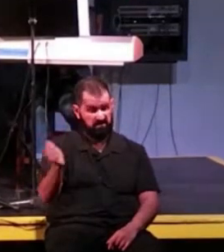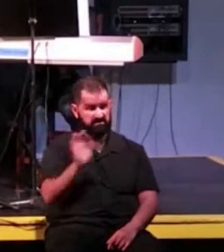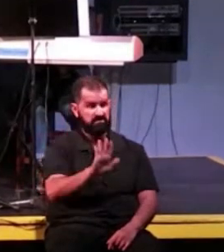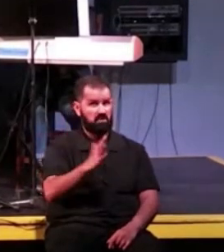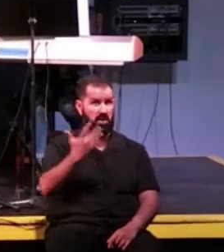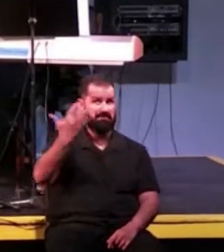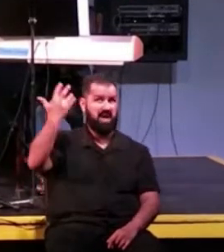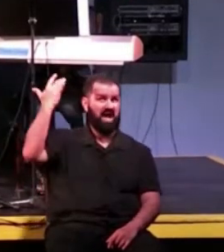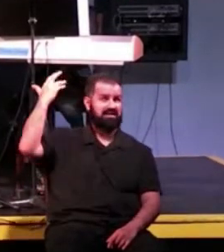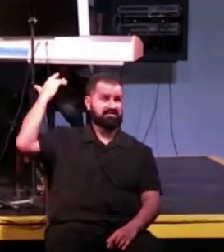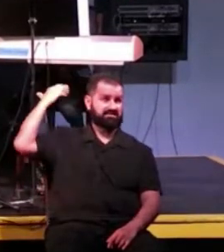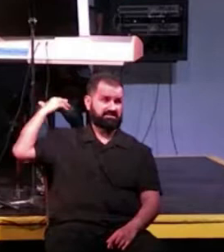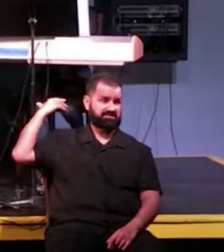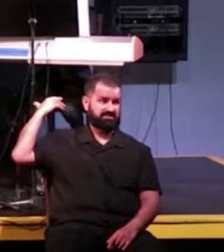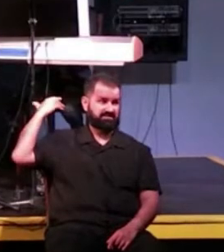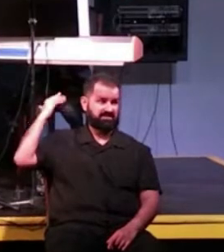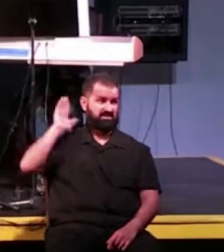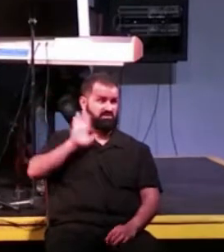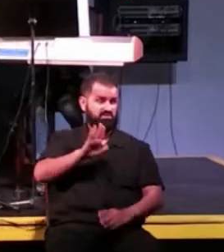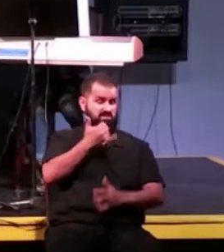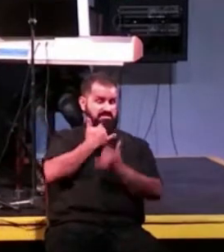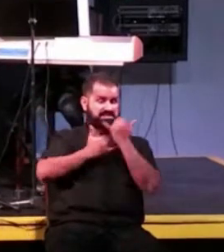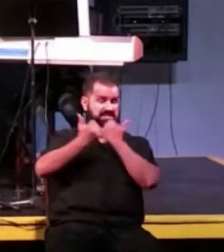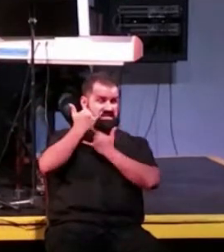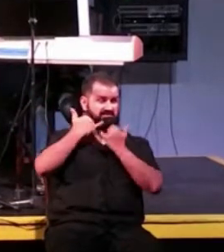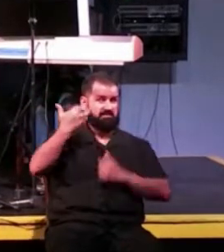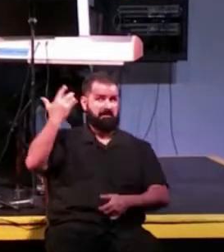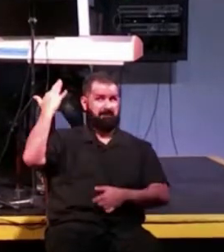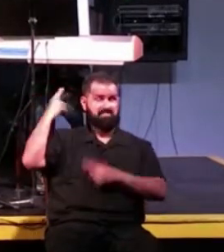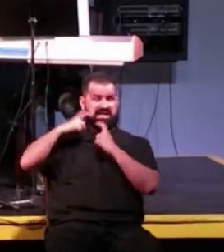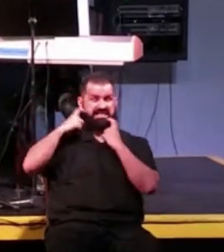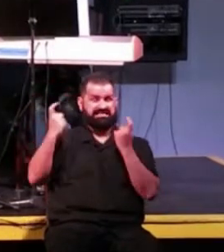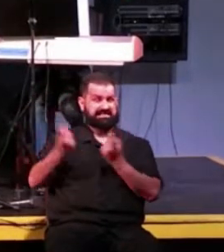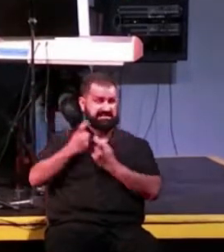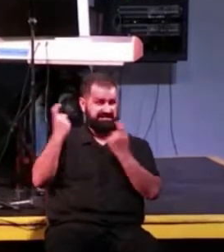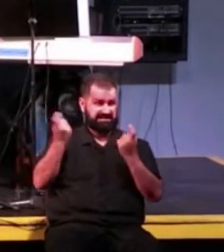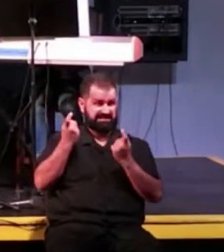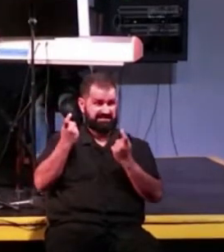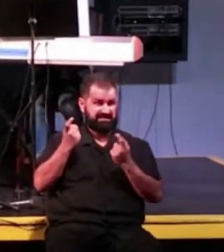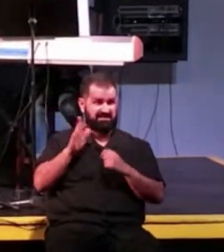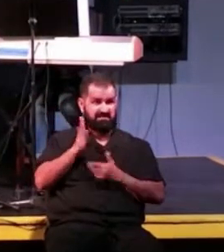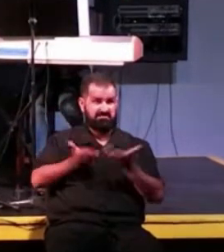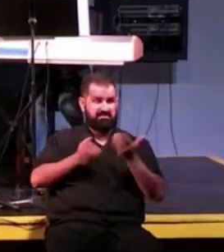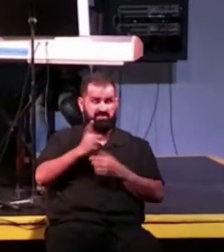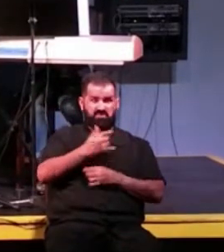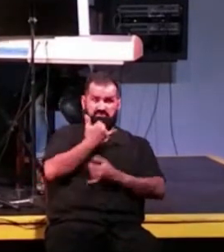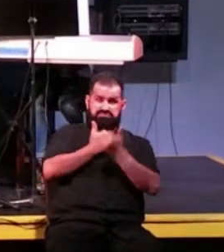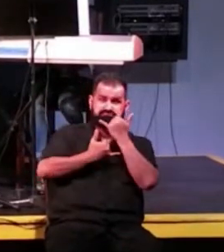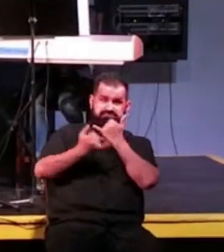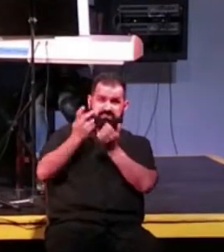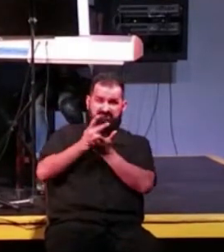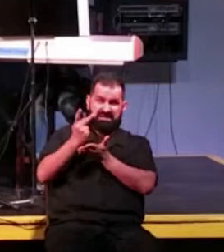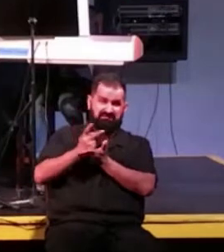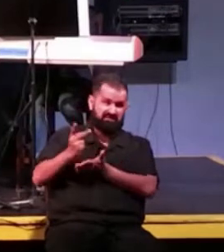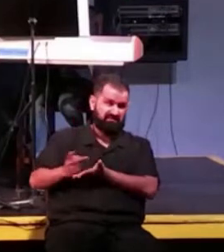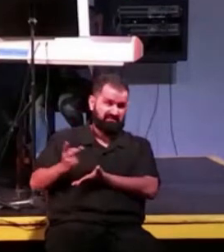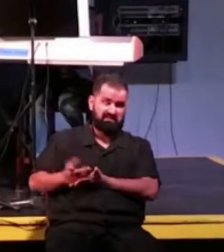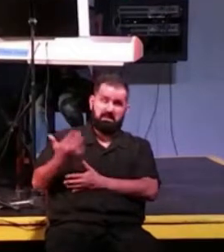past, because of your sin, because of your lack and shortcomings and what you did,